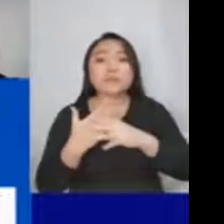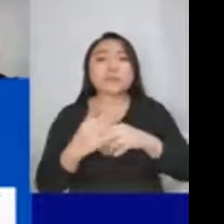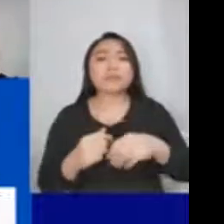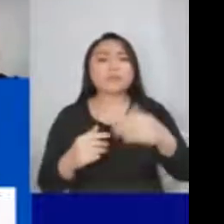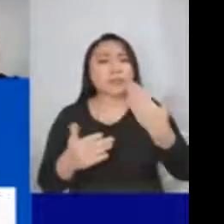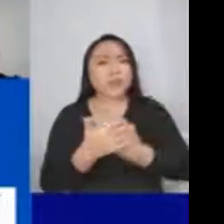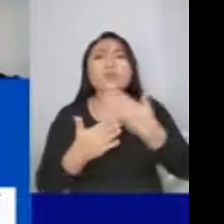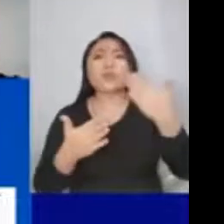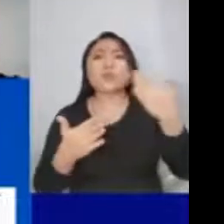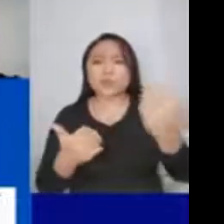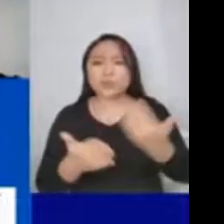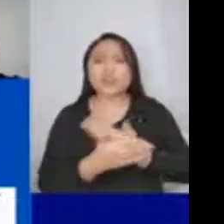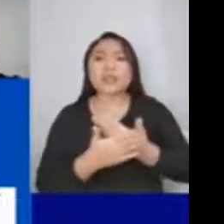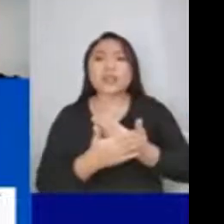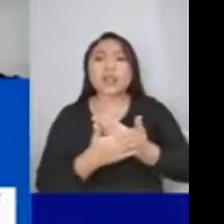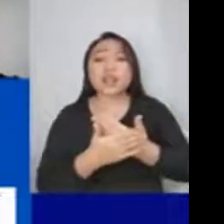instagram.com/dost.stii.library,